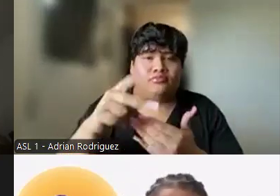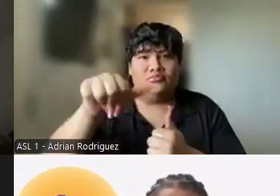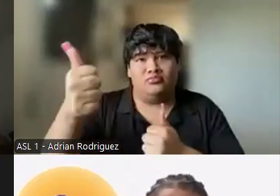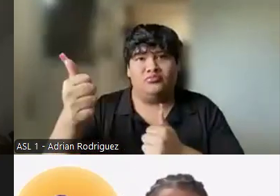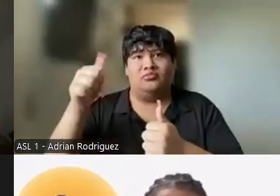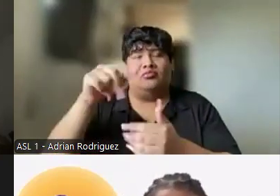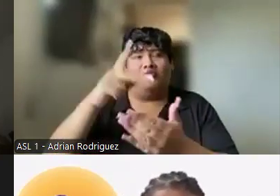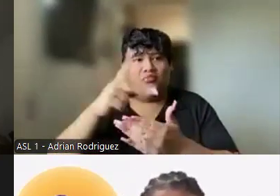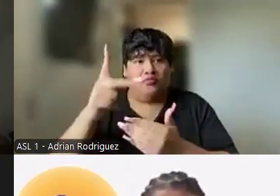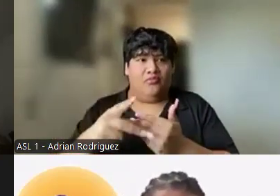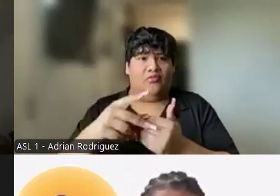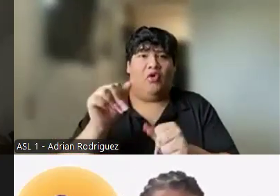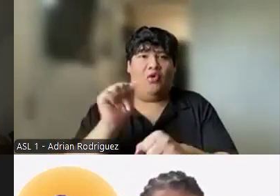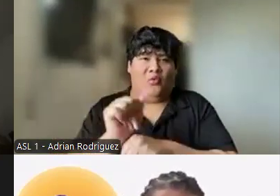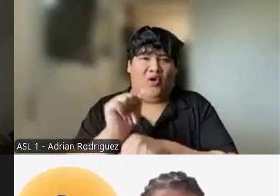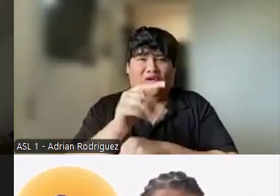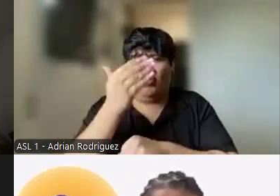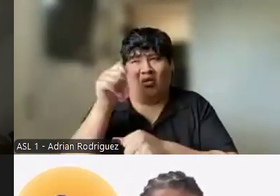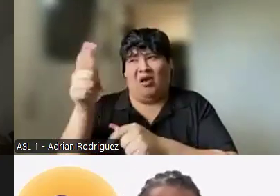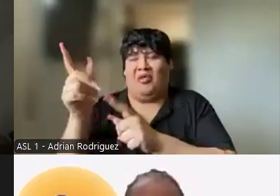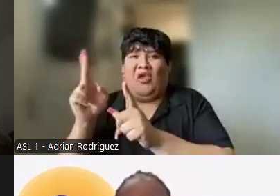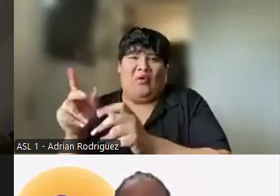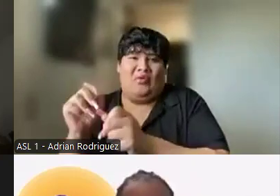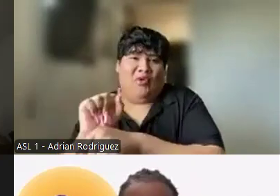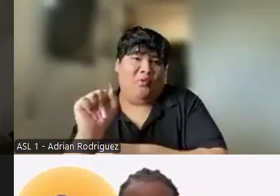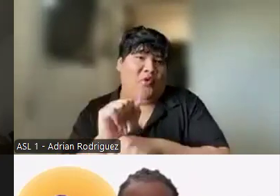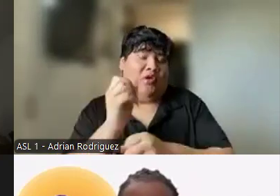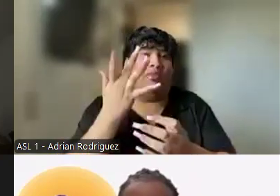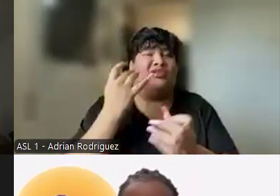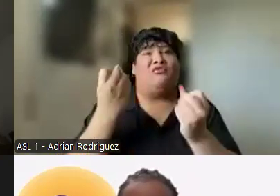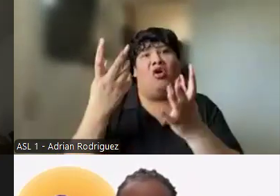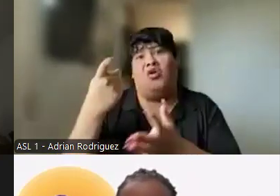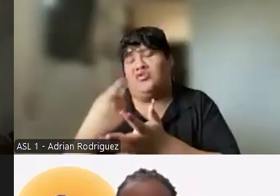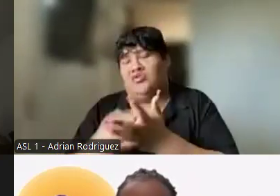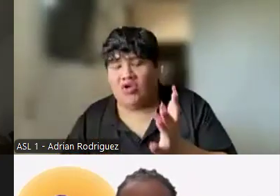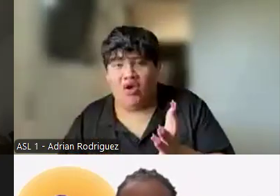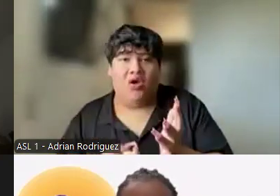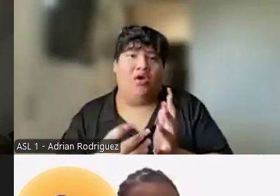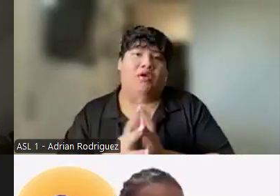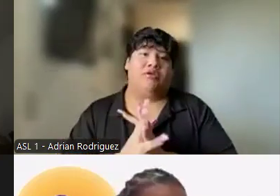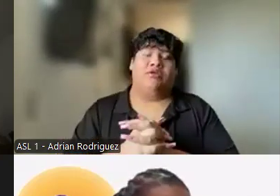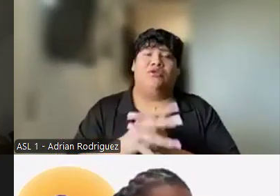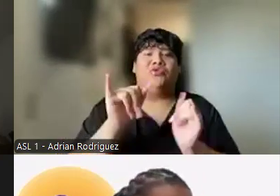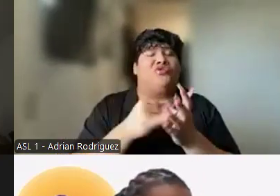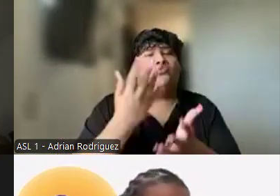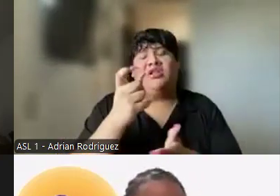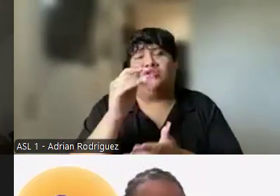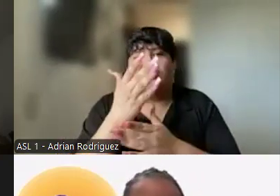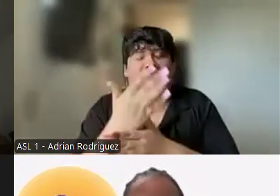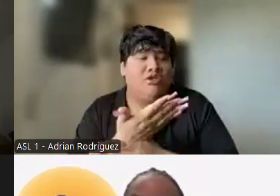prevention programs work, particularly in terms of cost and efficacy. So just wanted to